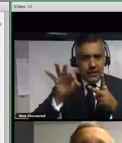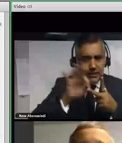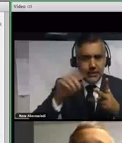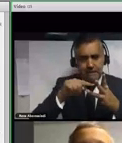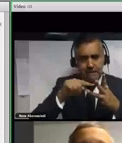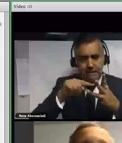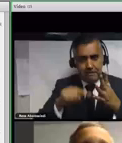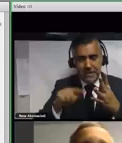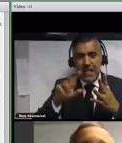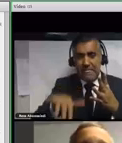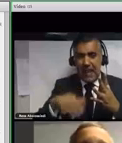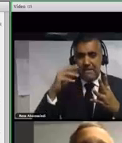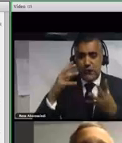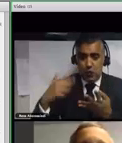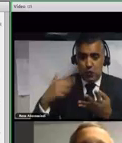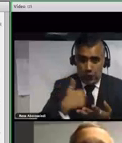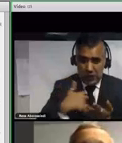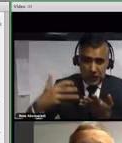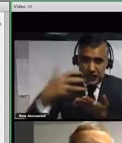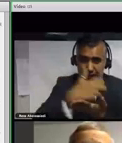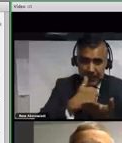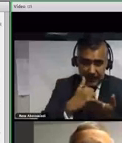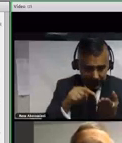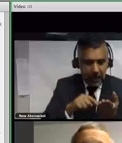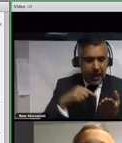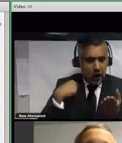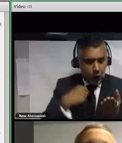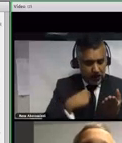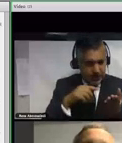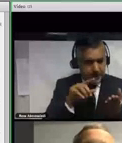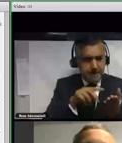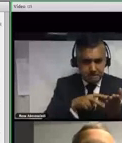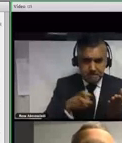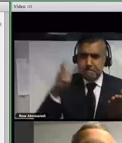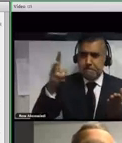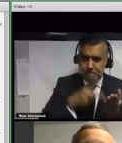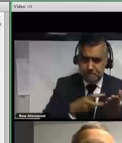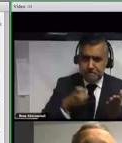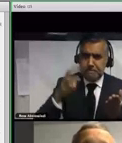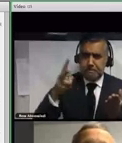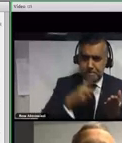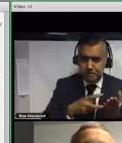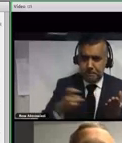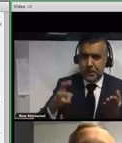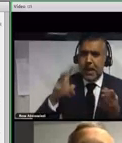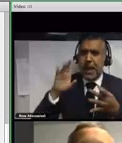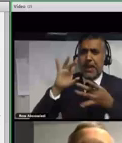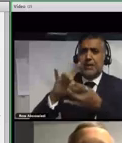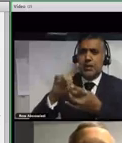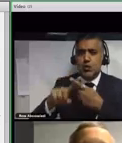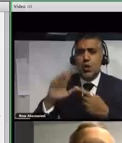we're collecting in order to link that data up with the indicators